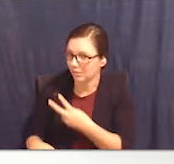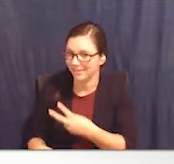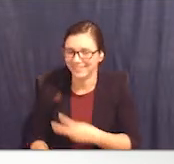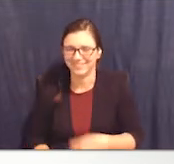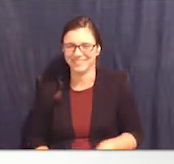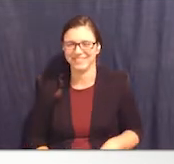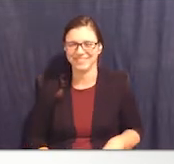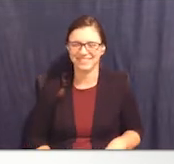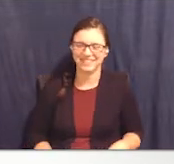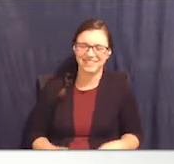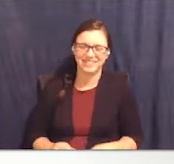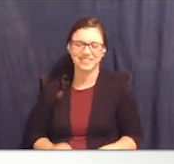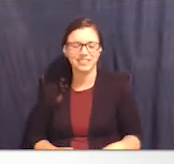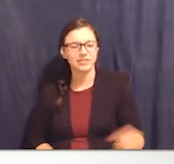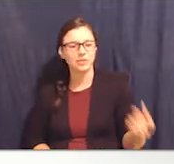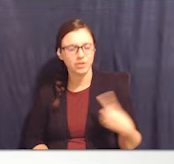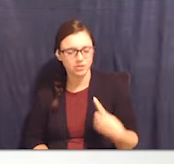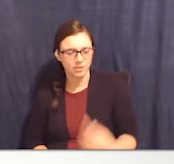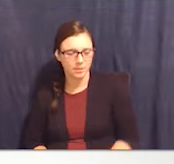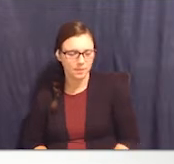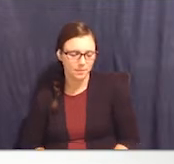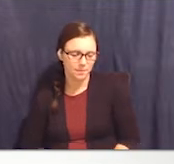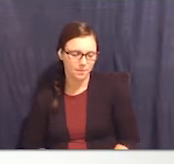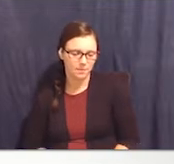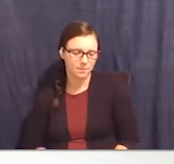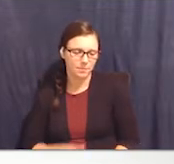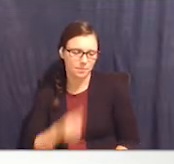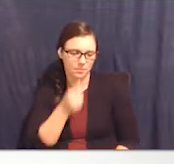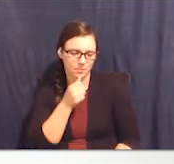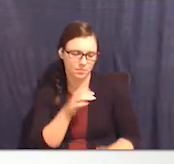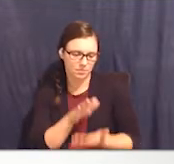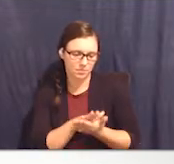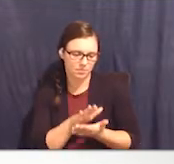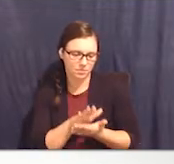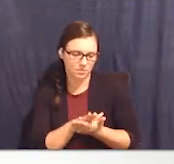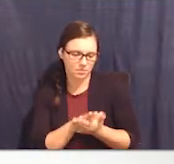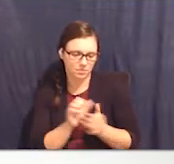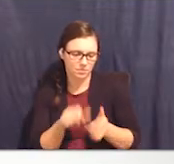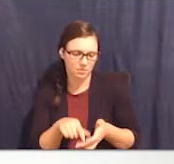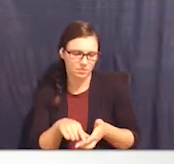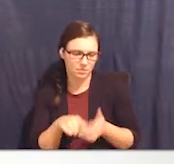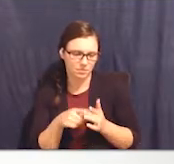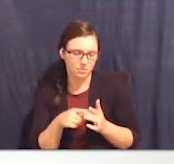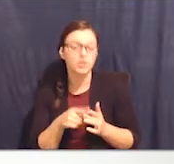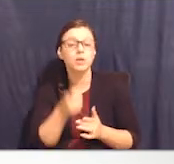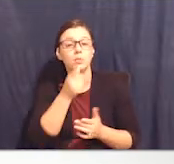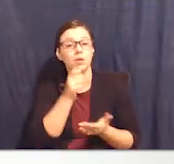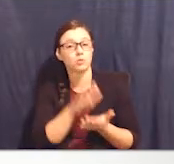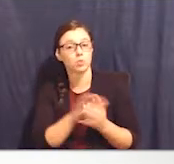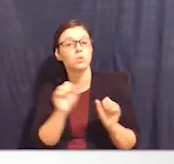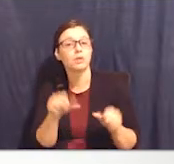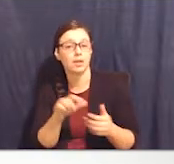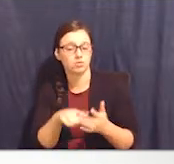So the idea of these clubs is to prepare students to go to college. It's to start